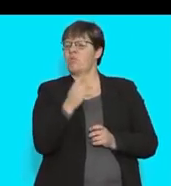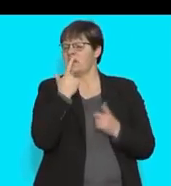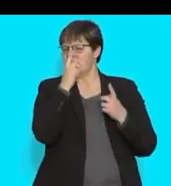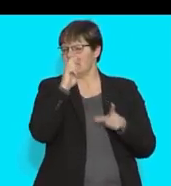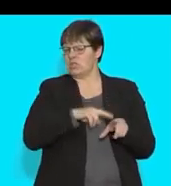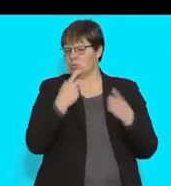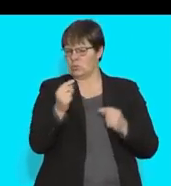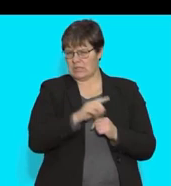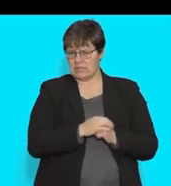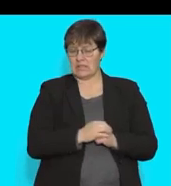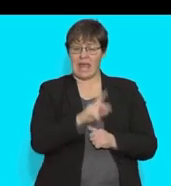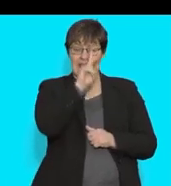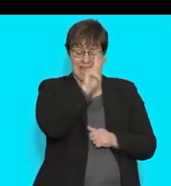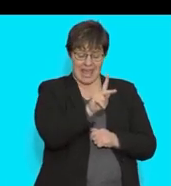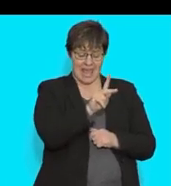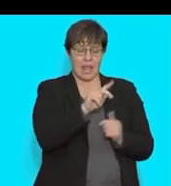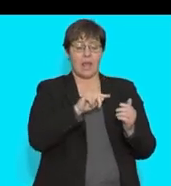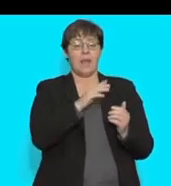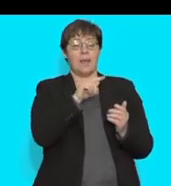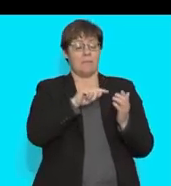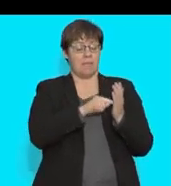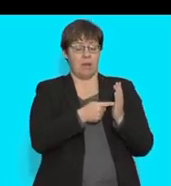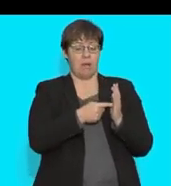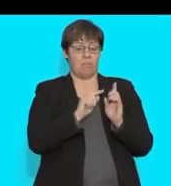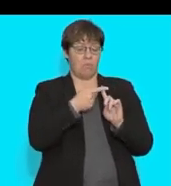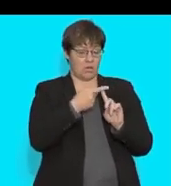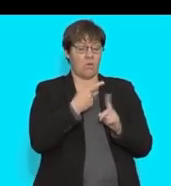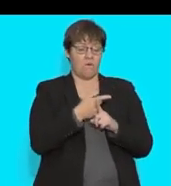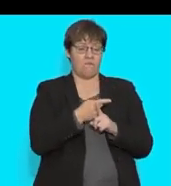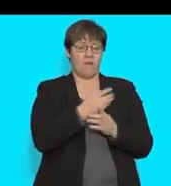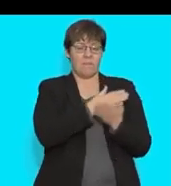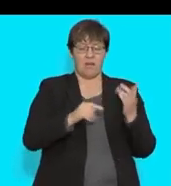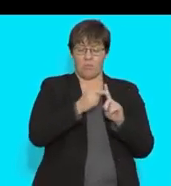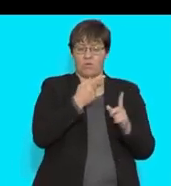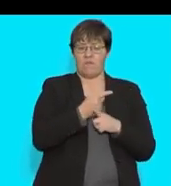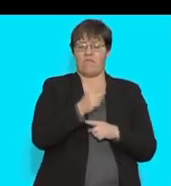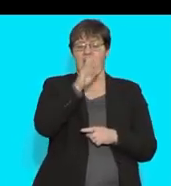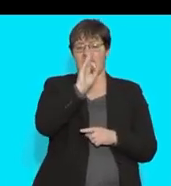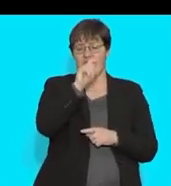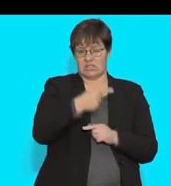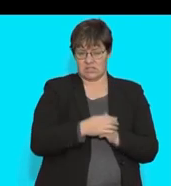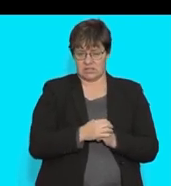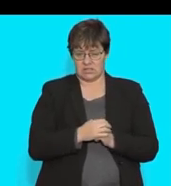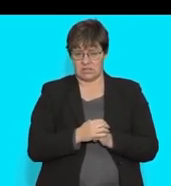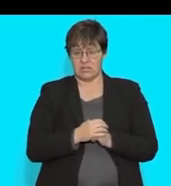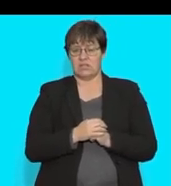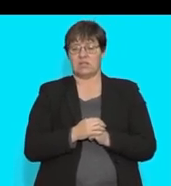this. Now they say K is the midpoint of FG, of